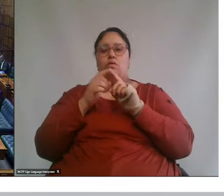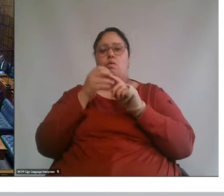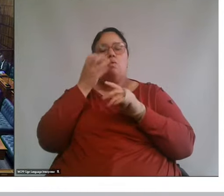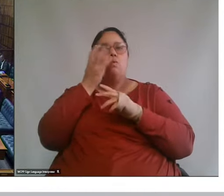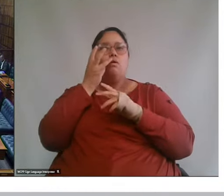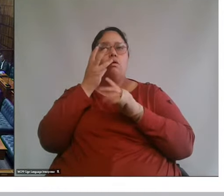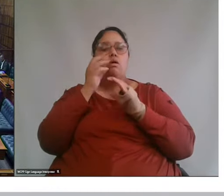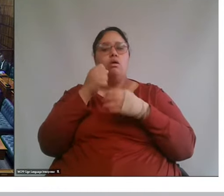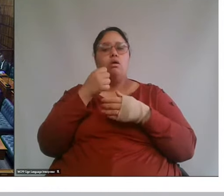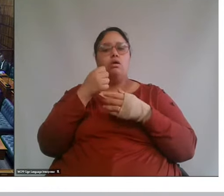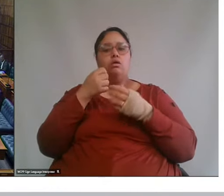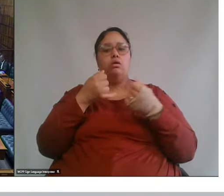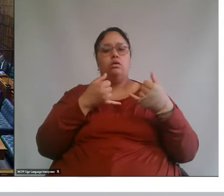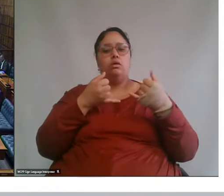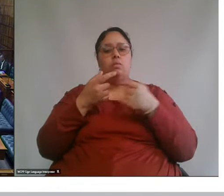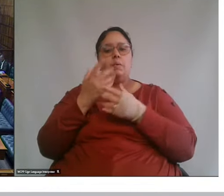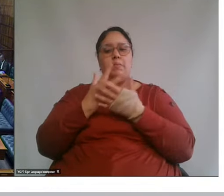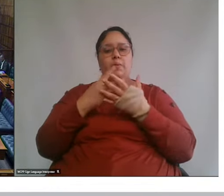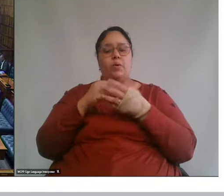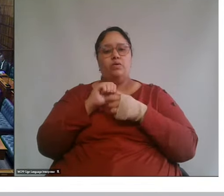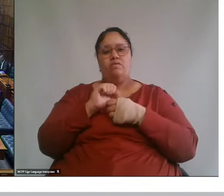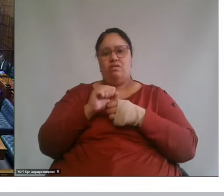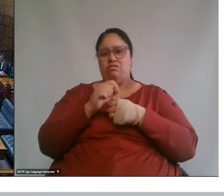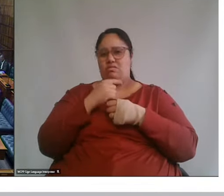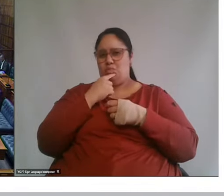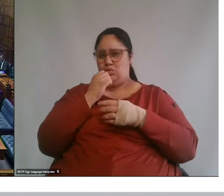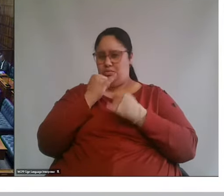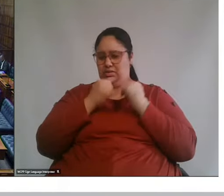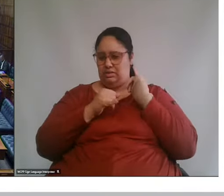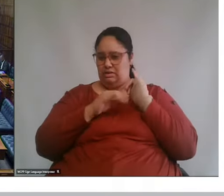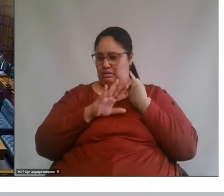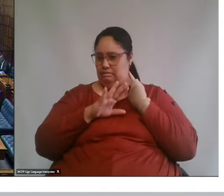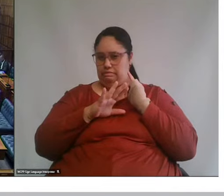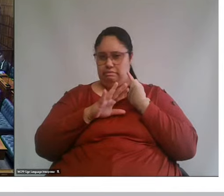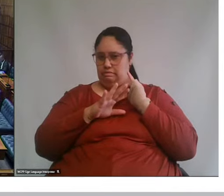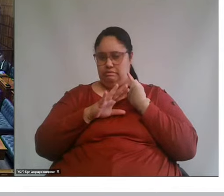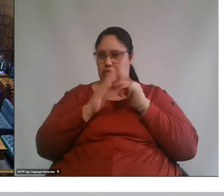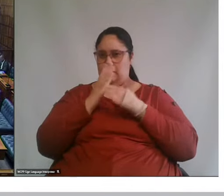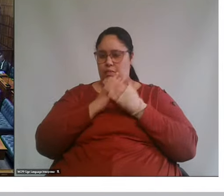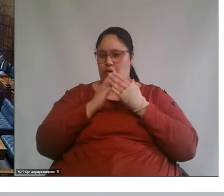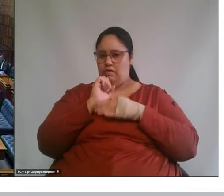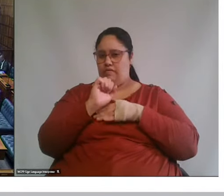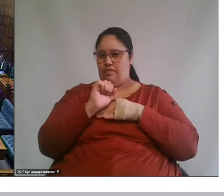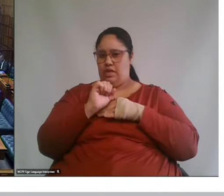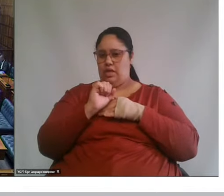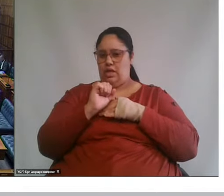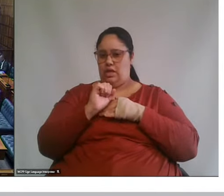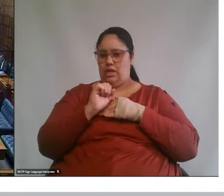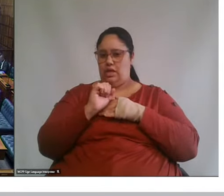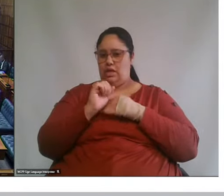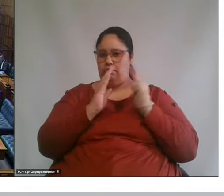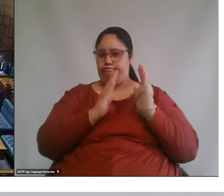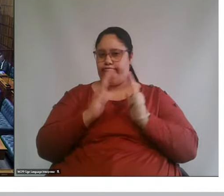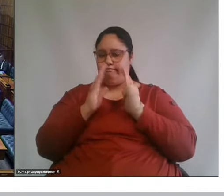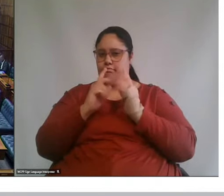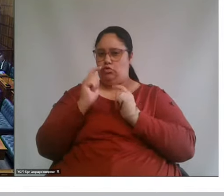um which I think a part of venpro if I'm not mistaken as part of their industry transformation